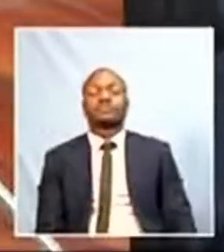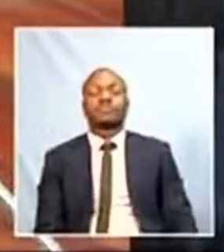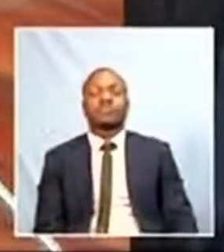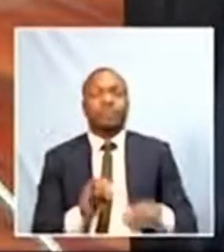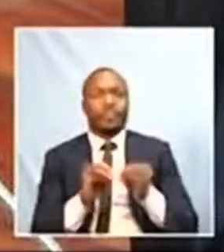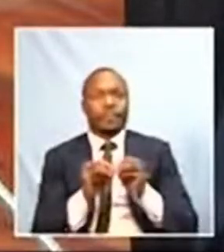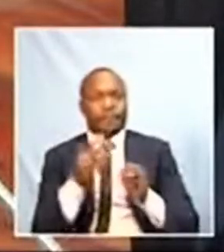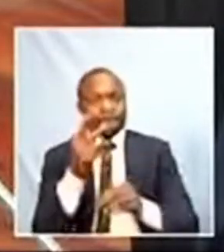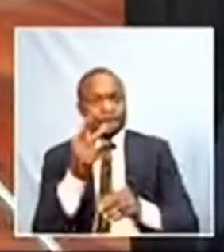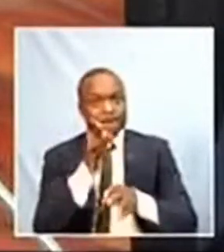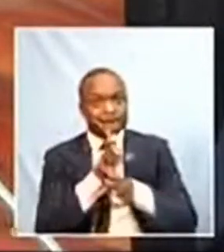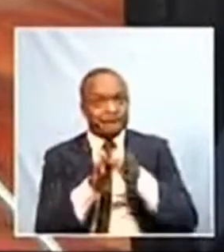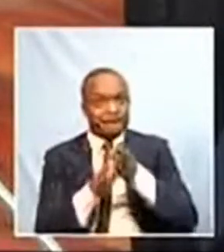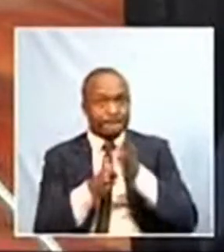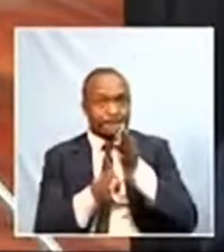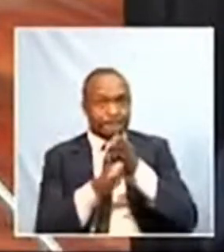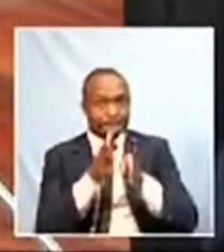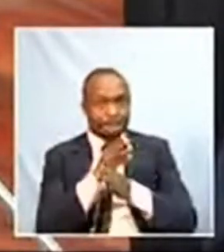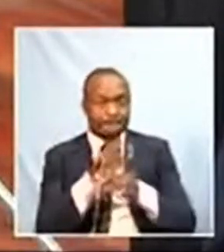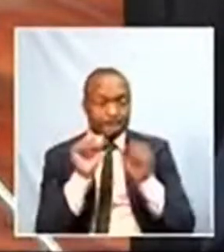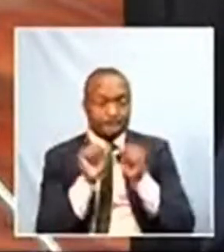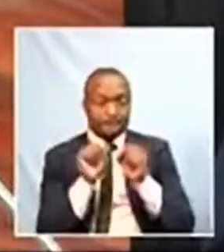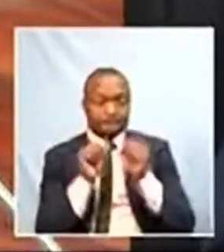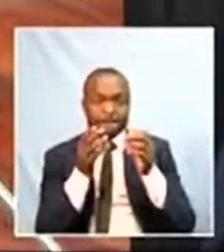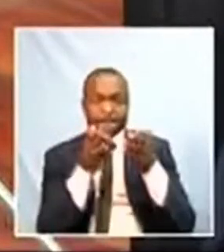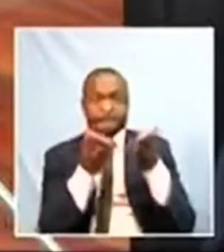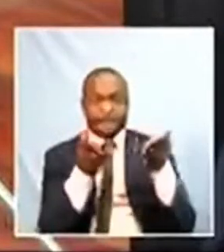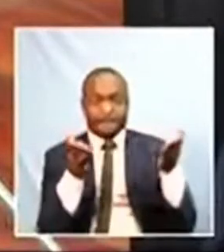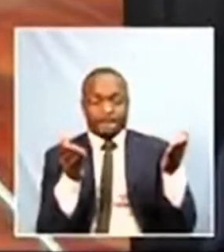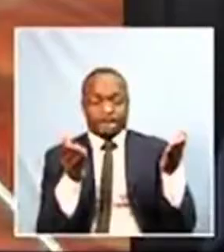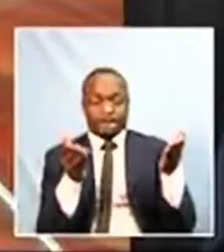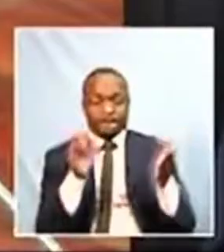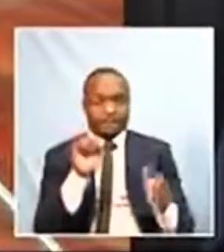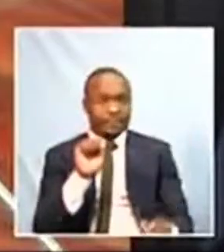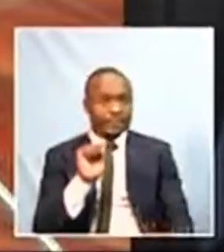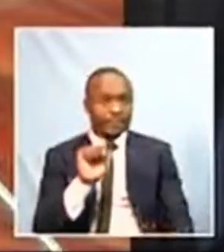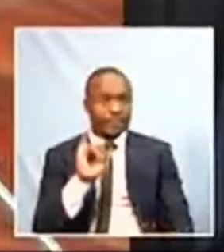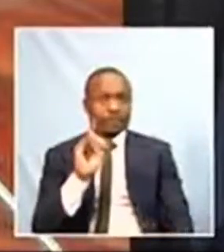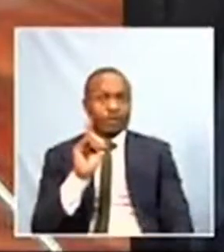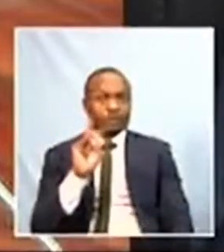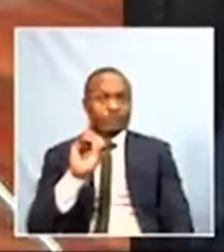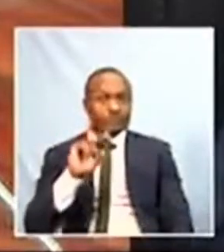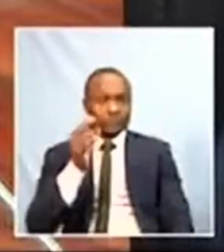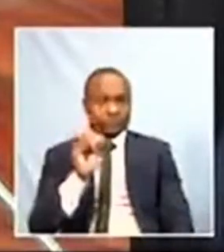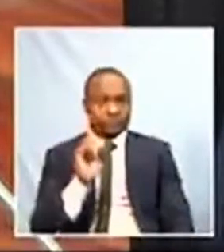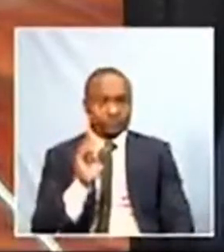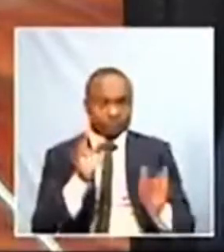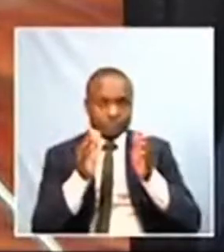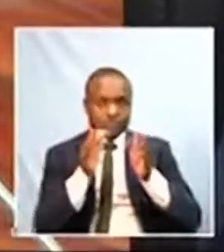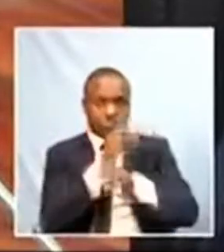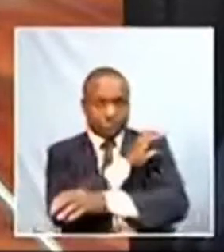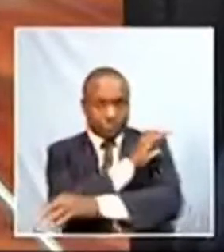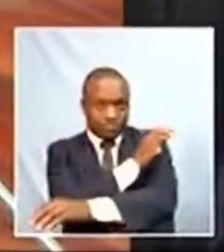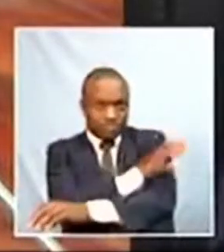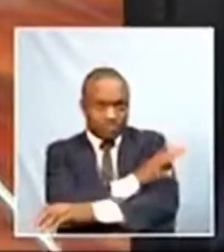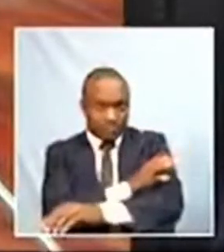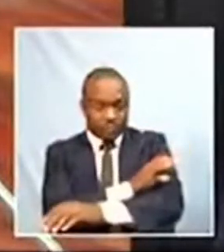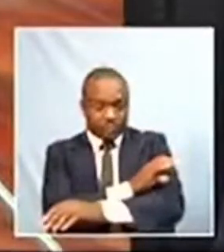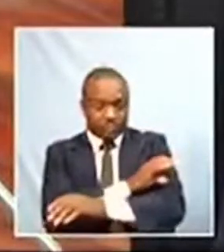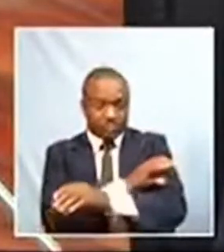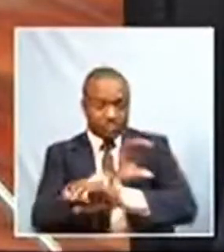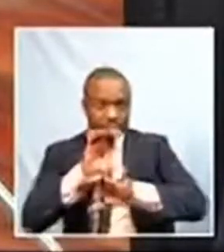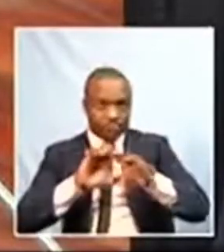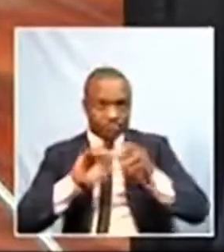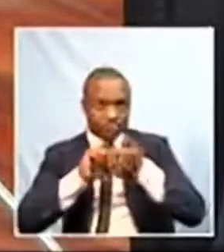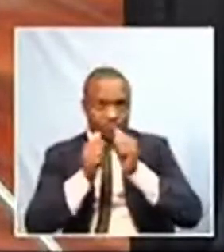Serial number 3, construction of a mortuary at SIKONGO mini hospital. The cause of the delay was due to failure by the contractor